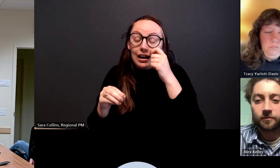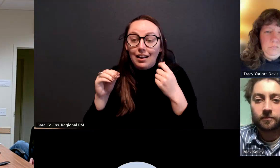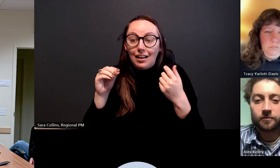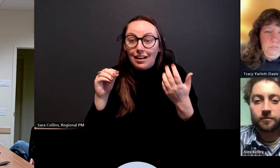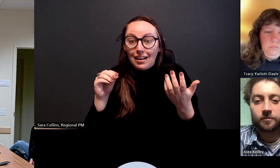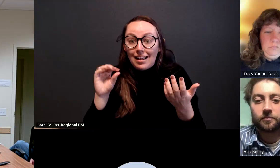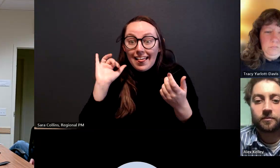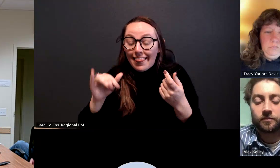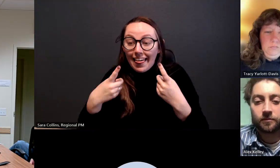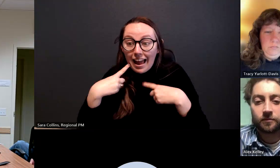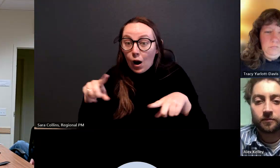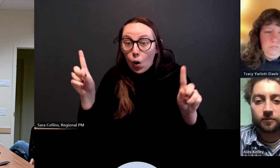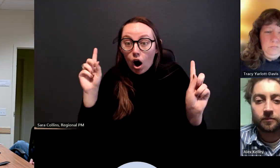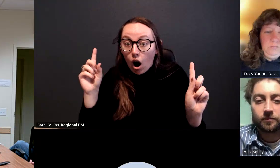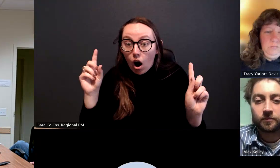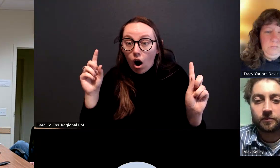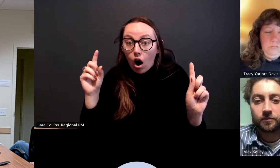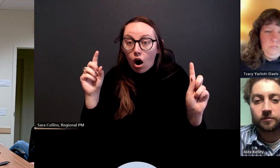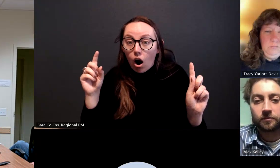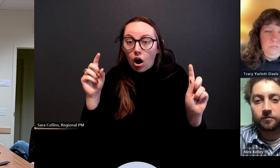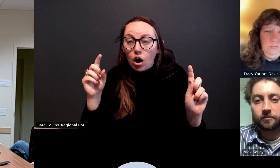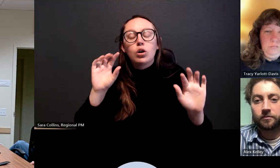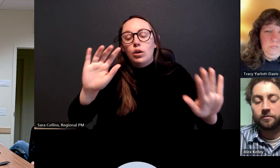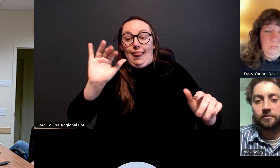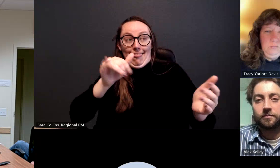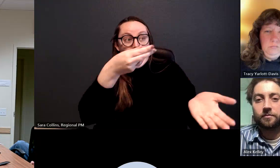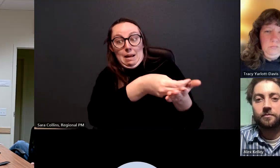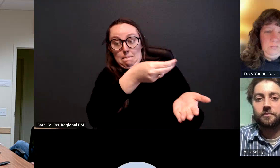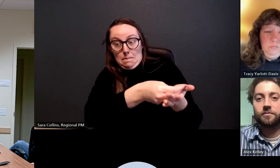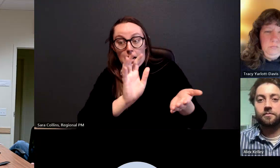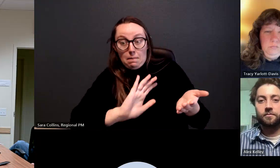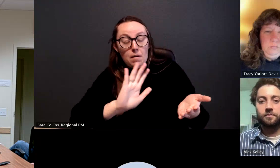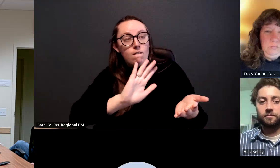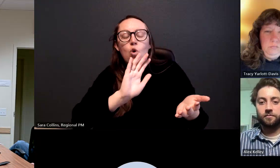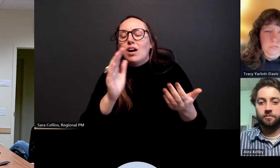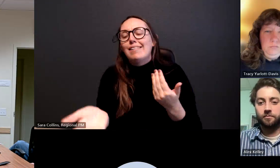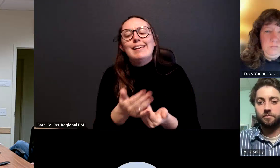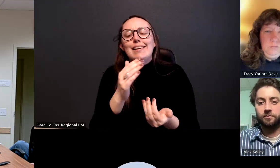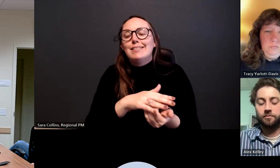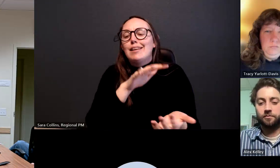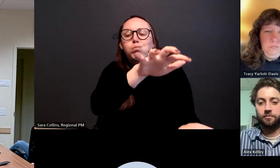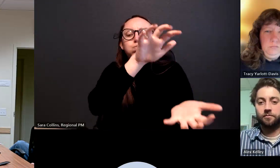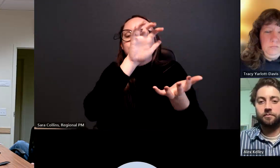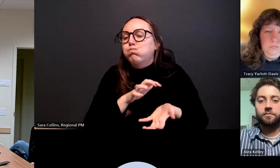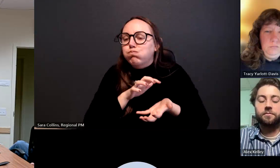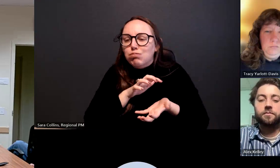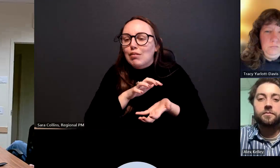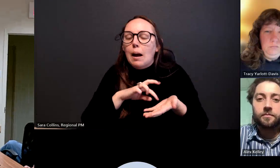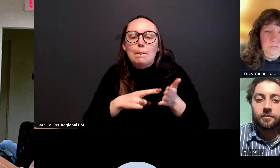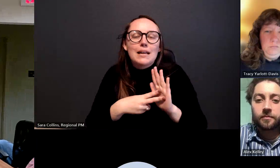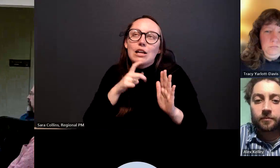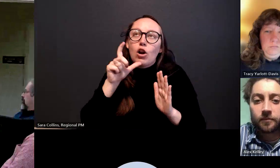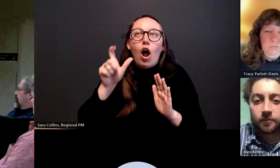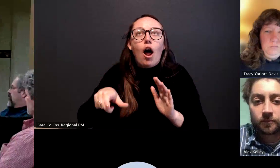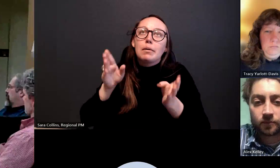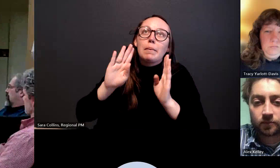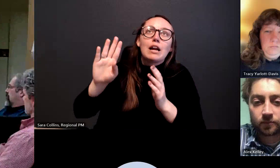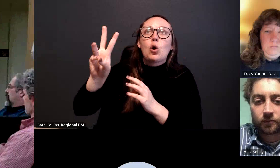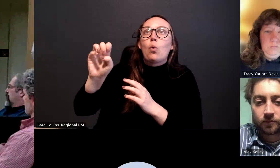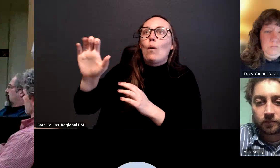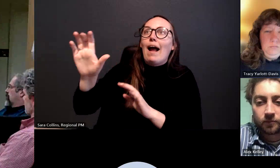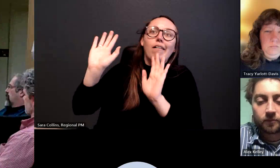too easy to go and just take the money and not worry about WEC getting a low interest RUS loan. So the